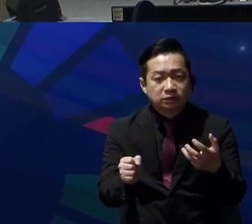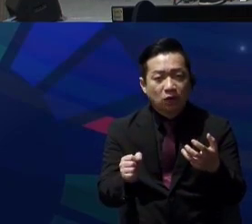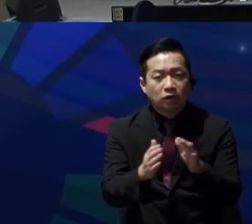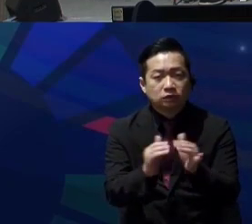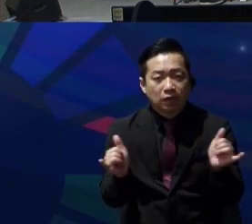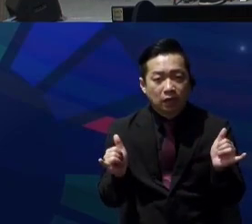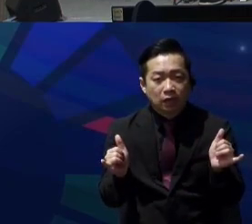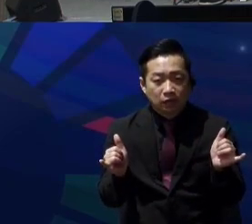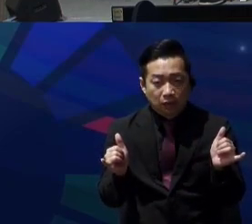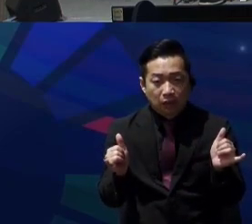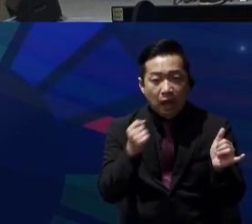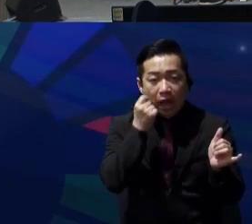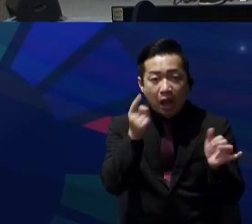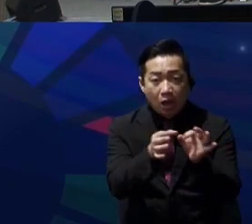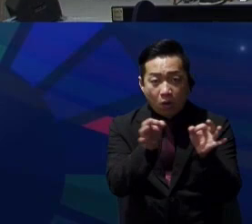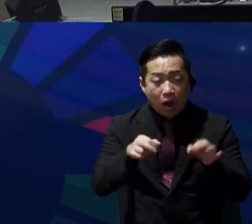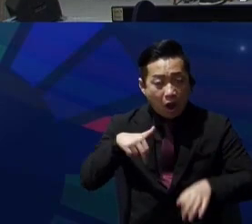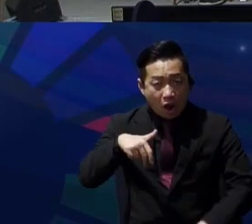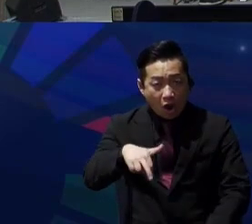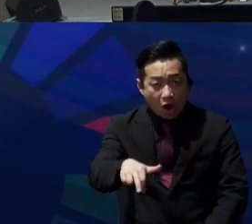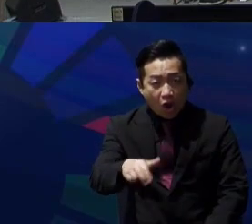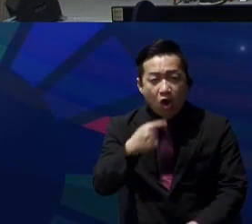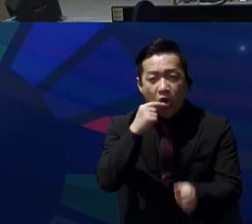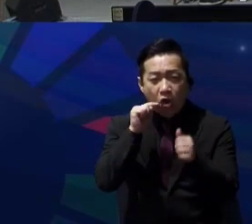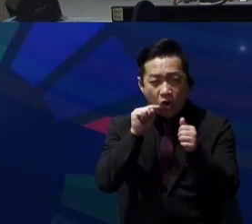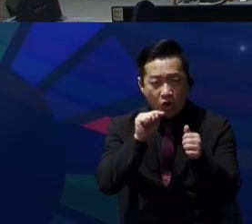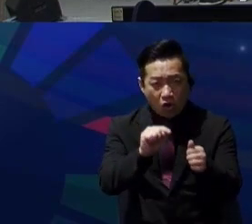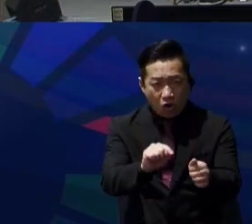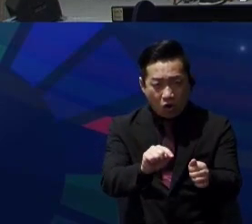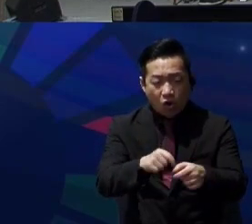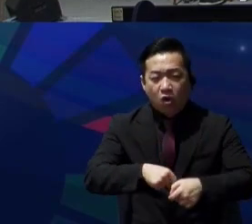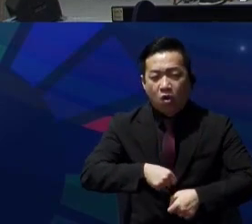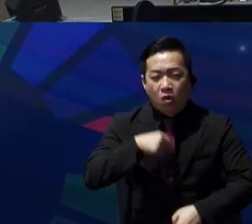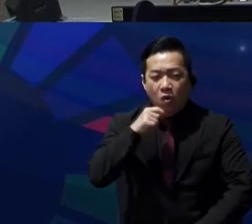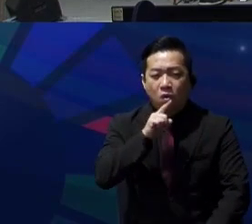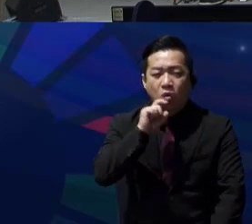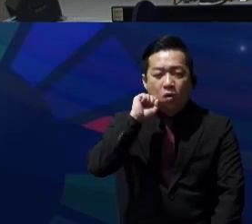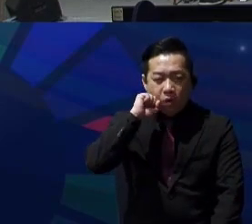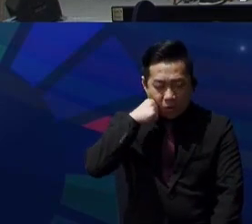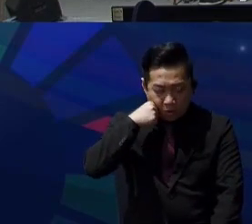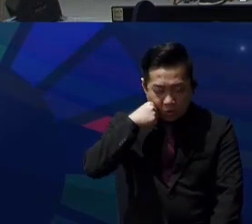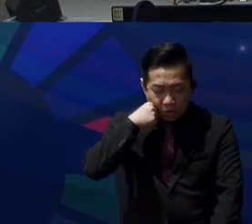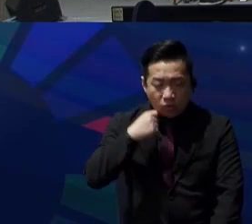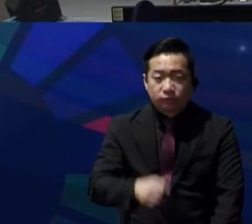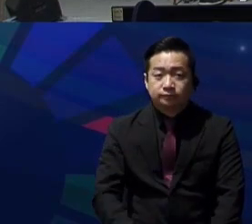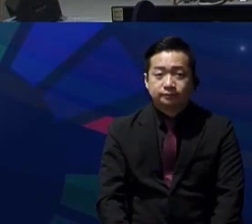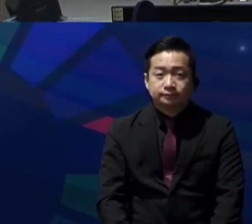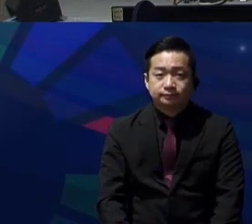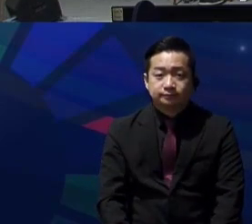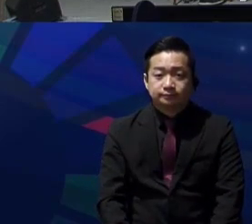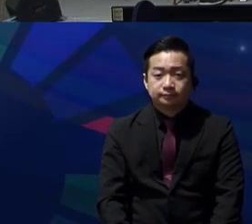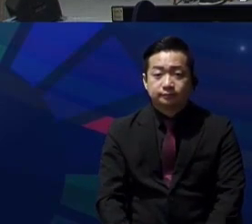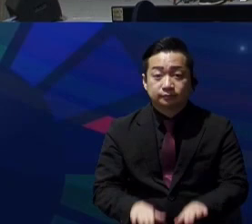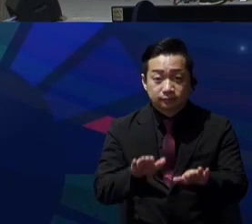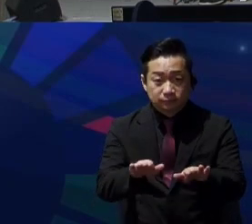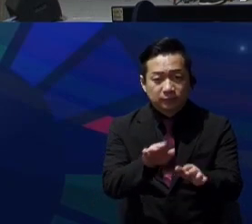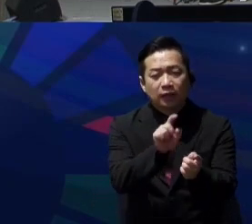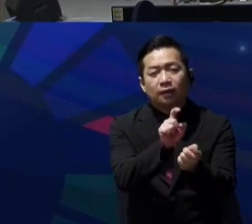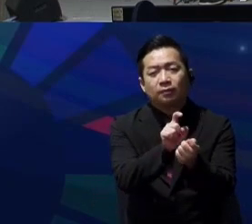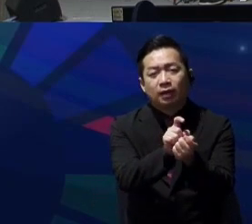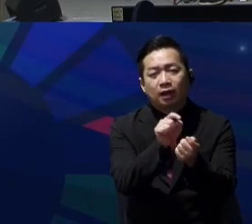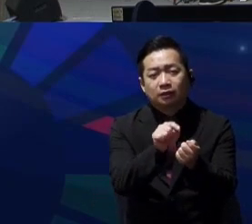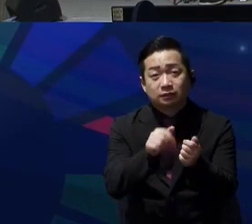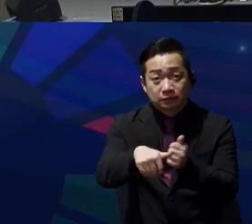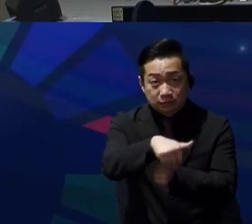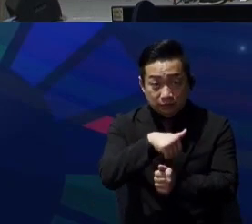have something in front of us that is situation that we have to survive